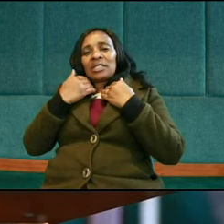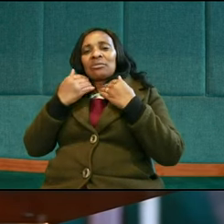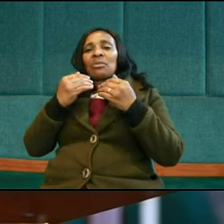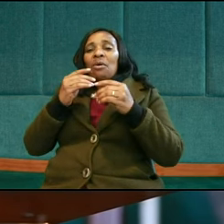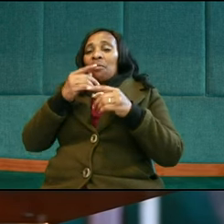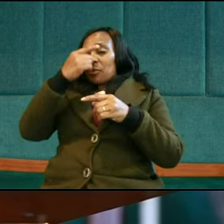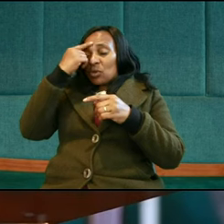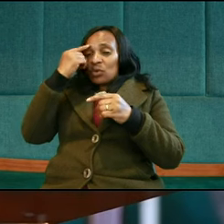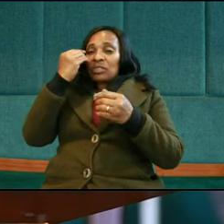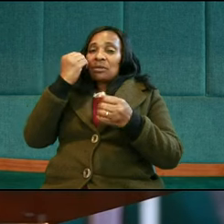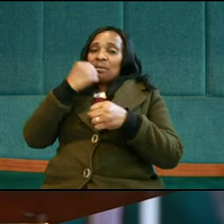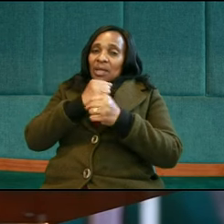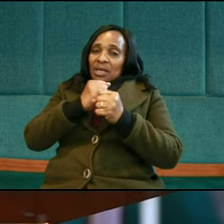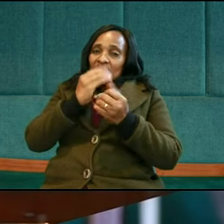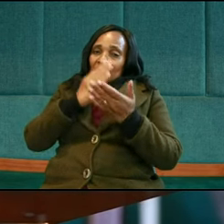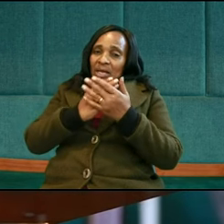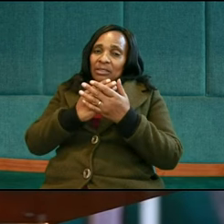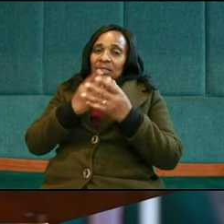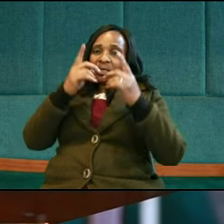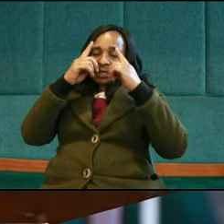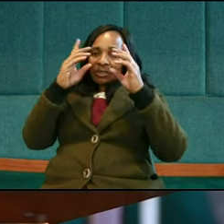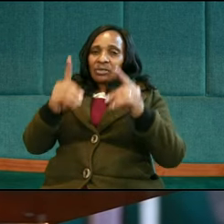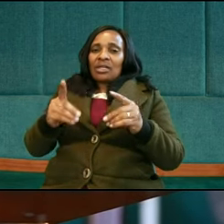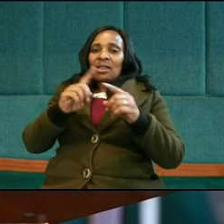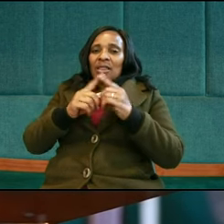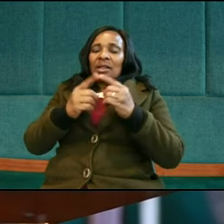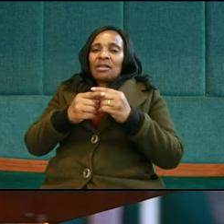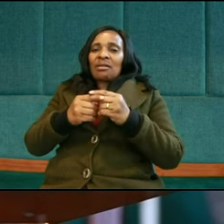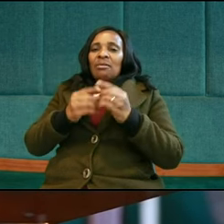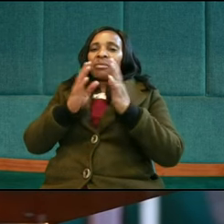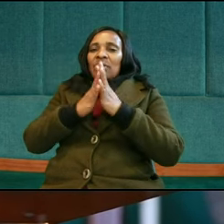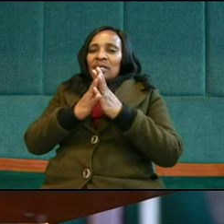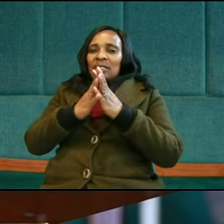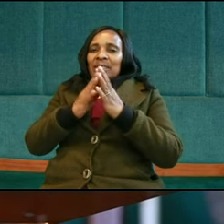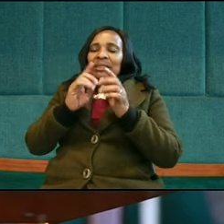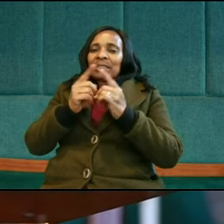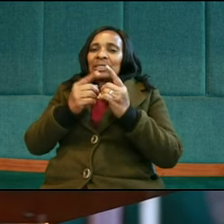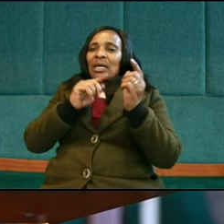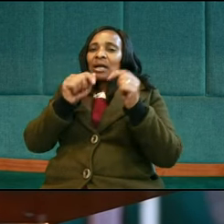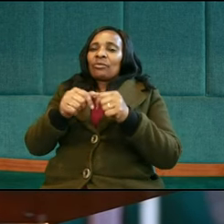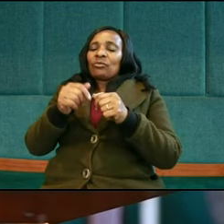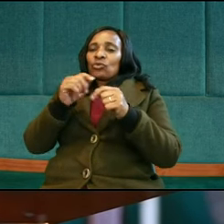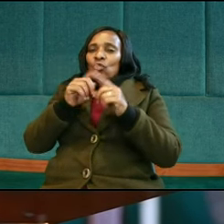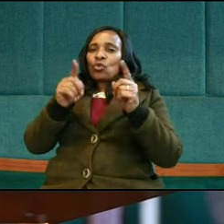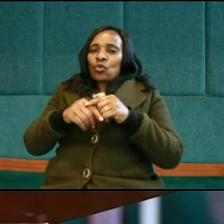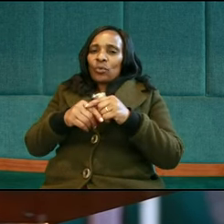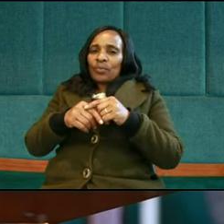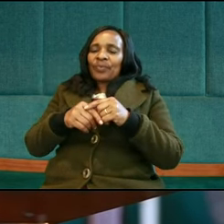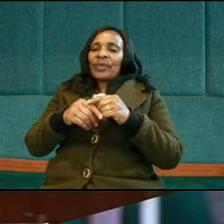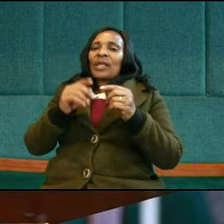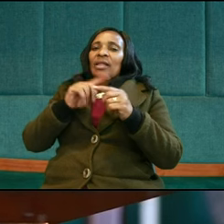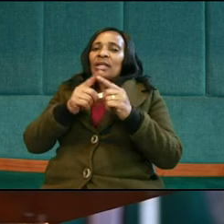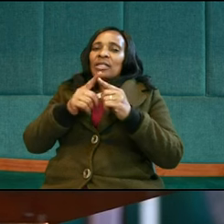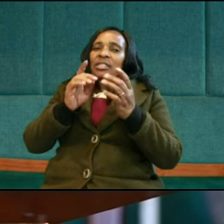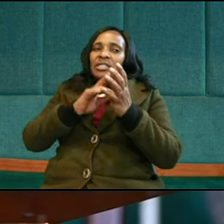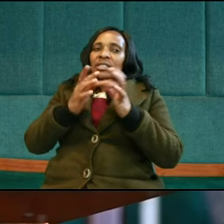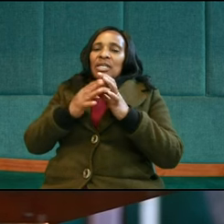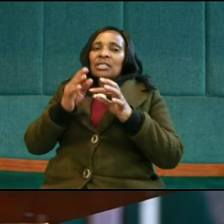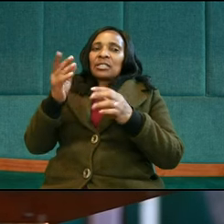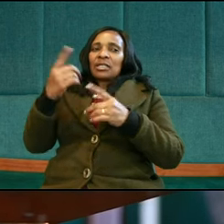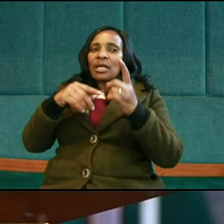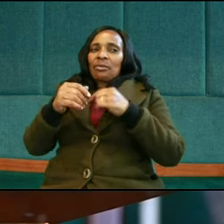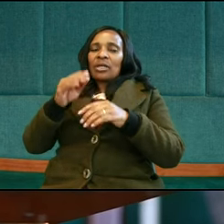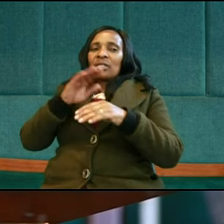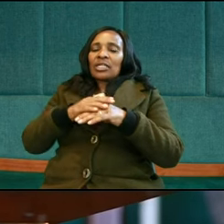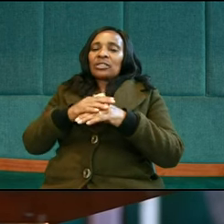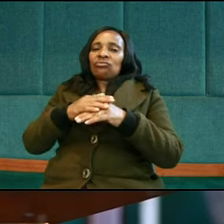in giving his heart to Jesus. Then he felt like Jesus came into the room. He didn't see Jesus, but it was like Jesus came in and touched him on the